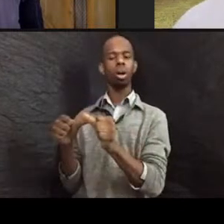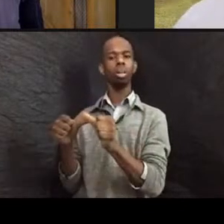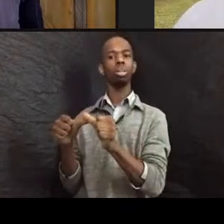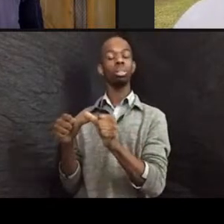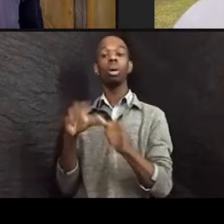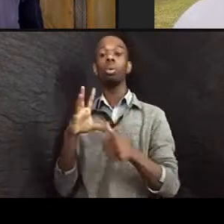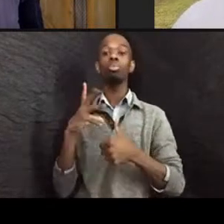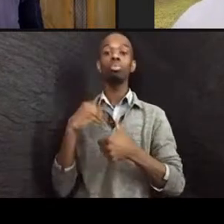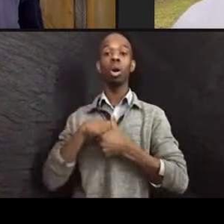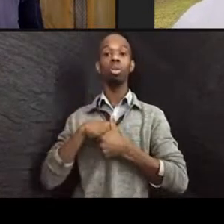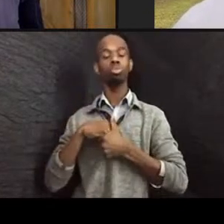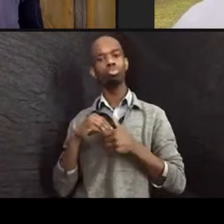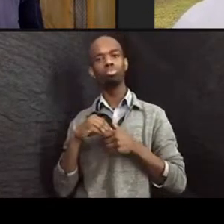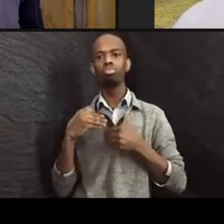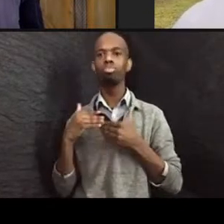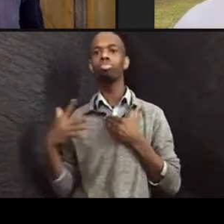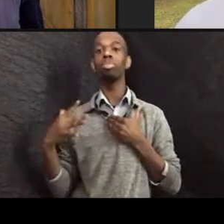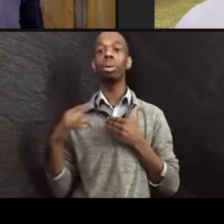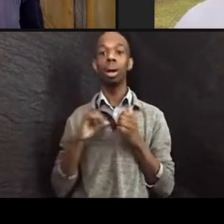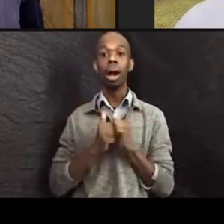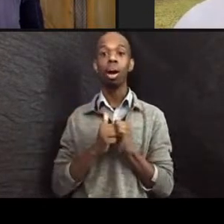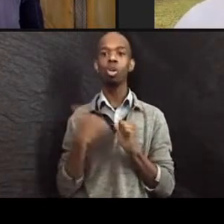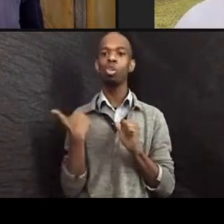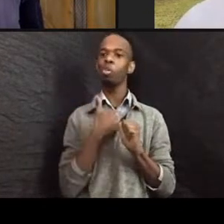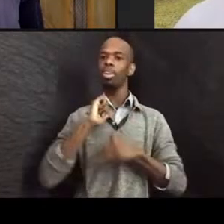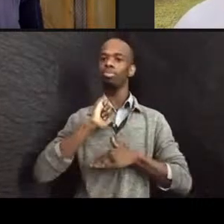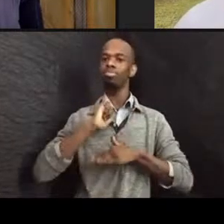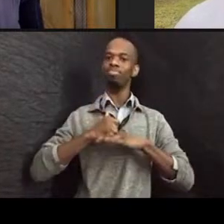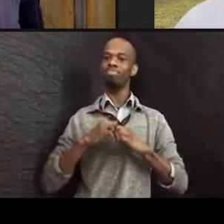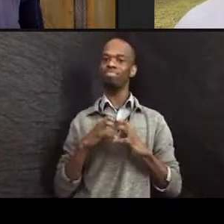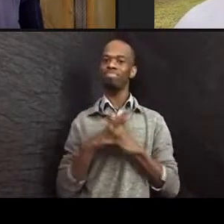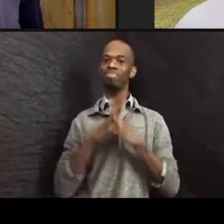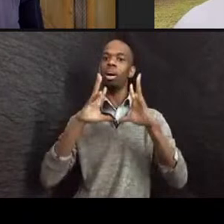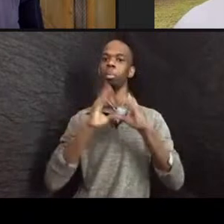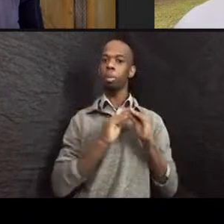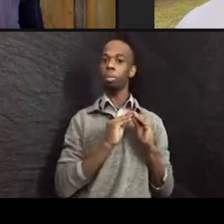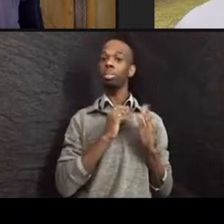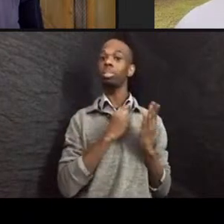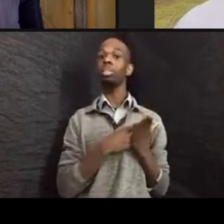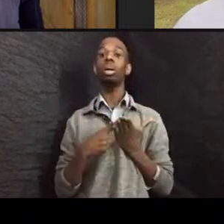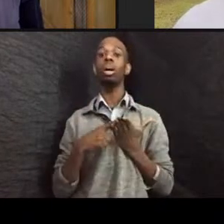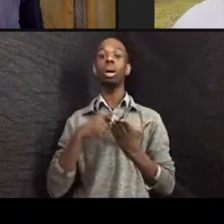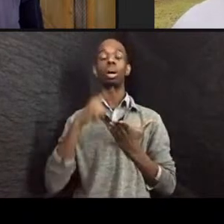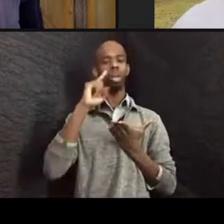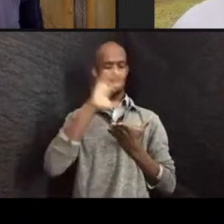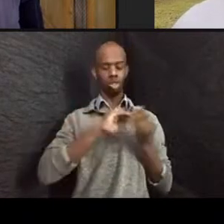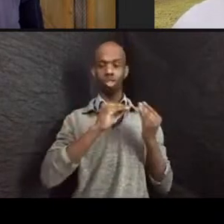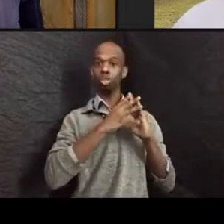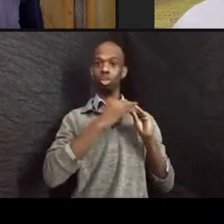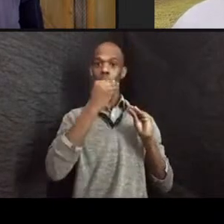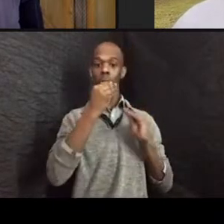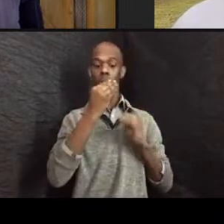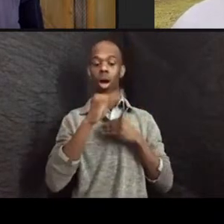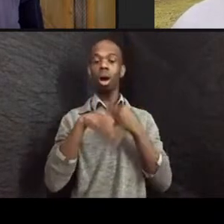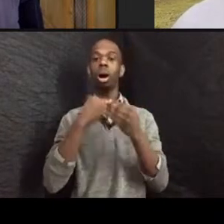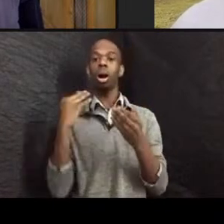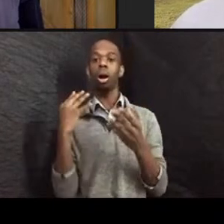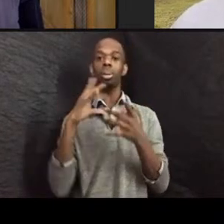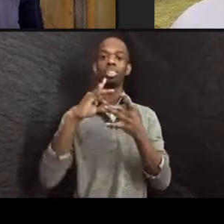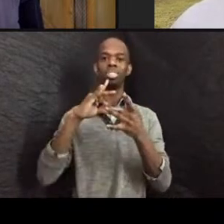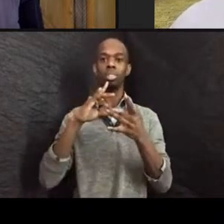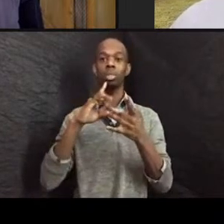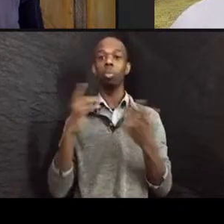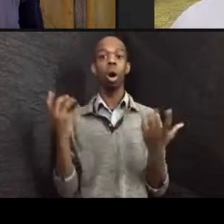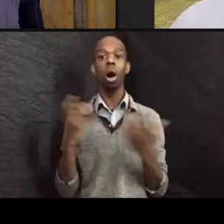these weekly impromptu discussions and tell stories. Black dance stories. This